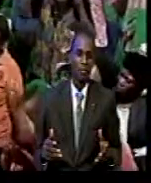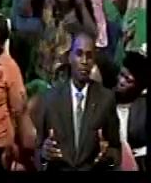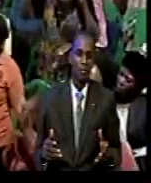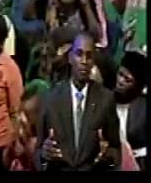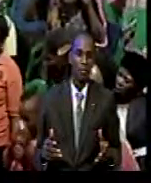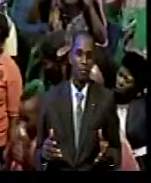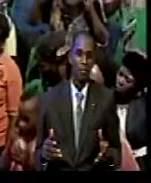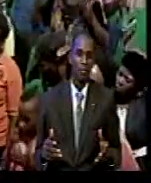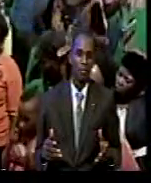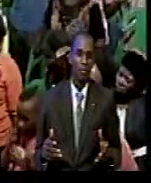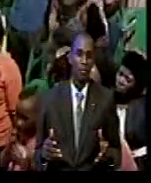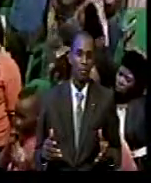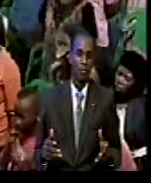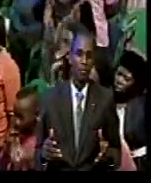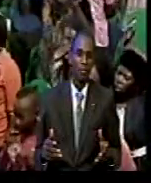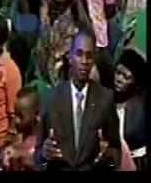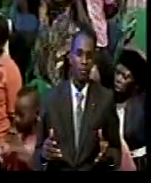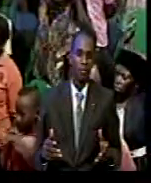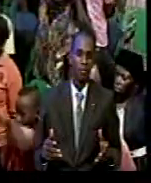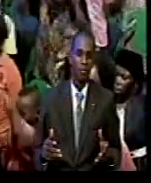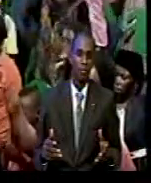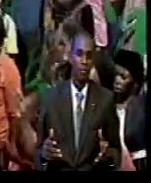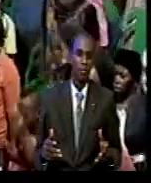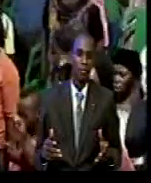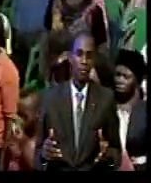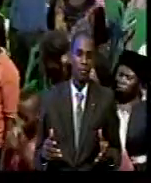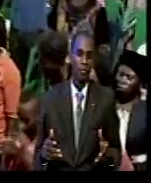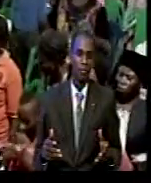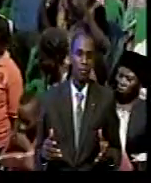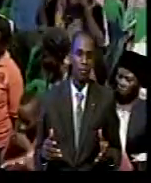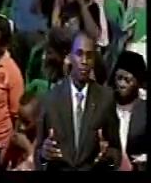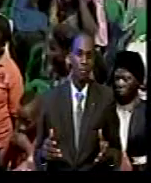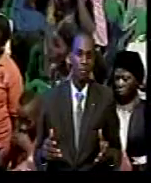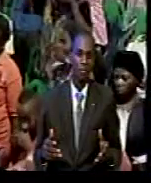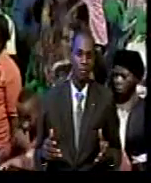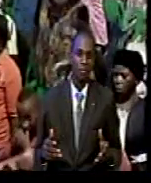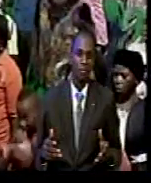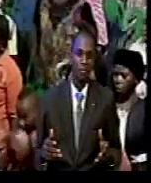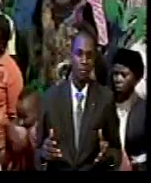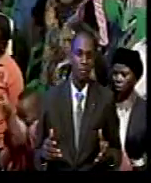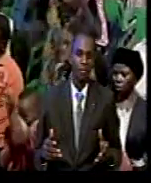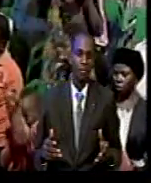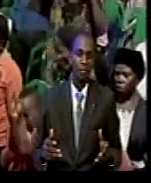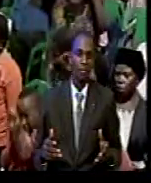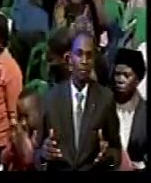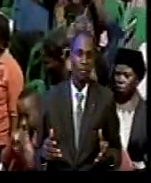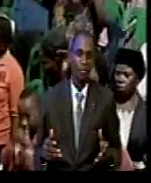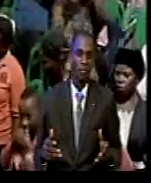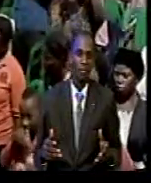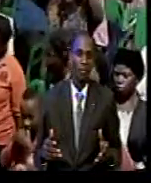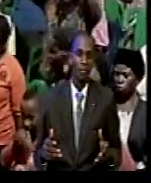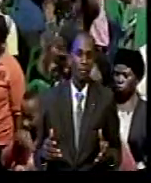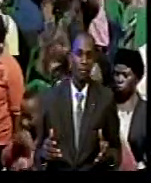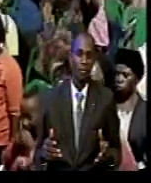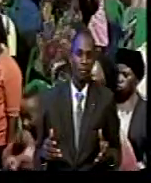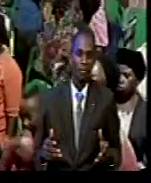Pour your desires out to God concerning our Father in the Lord and our mother in the Lord.